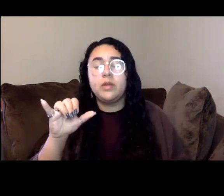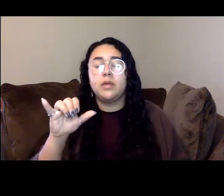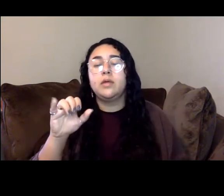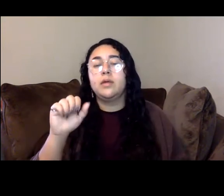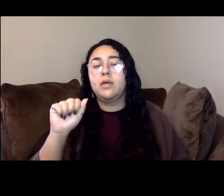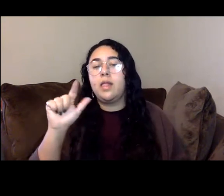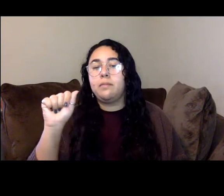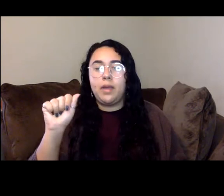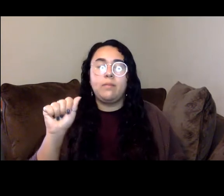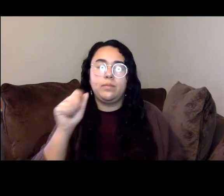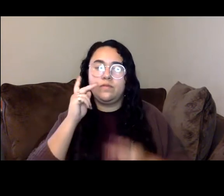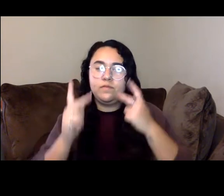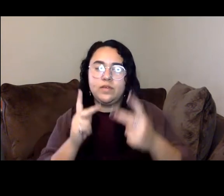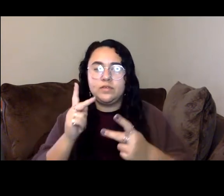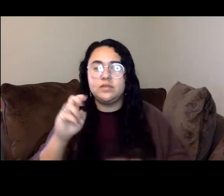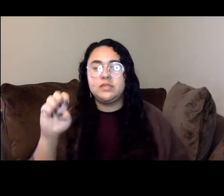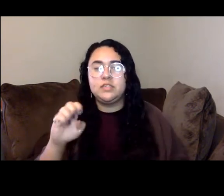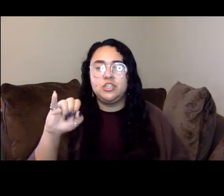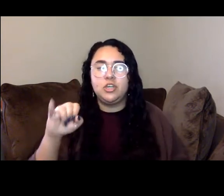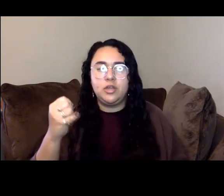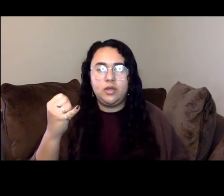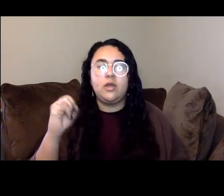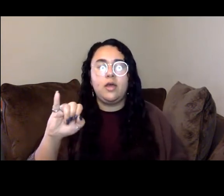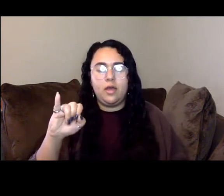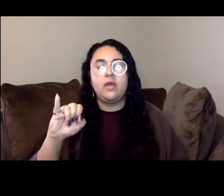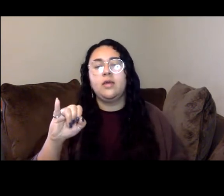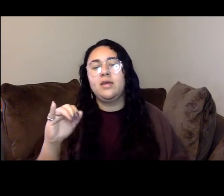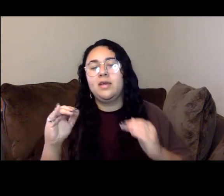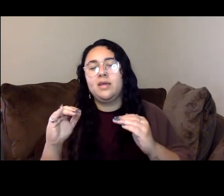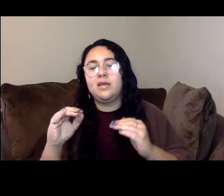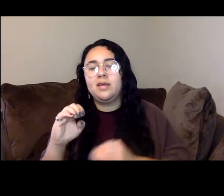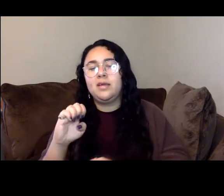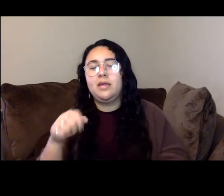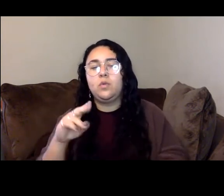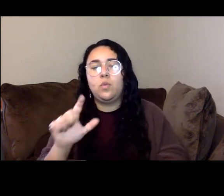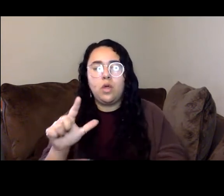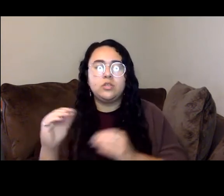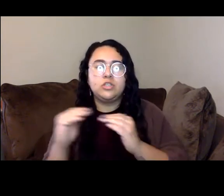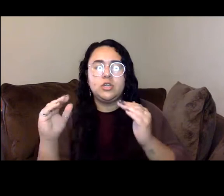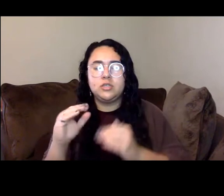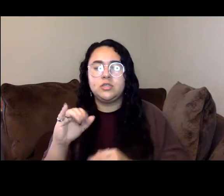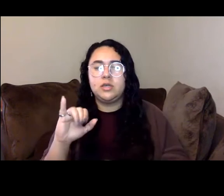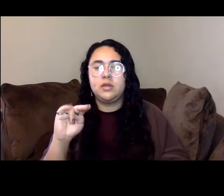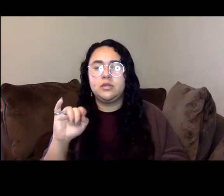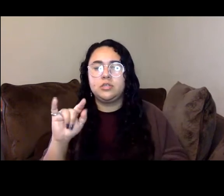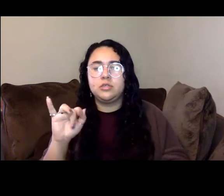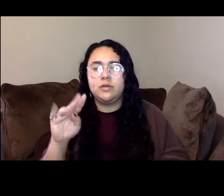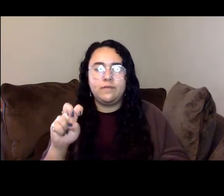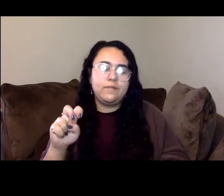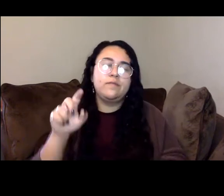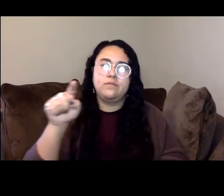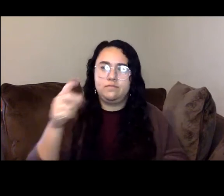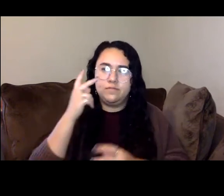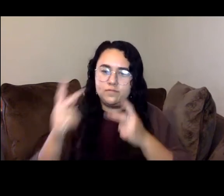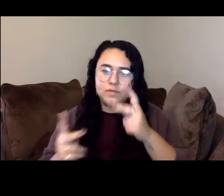and that was really profound. I think just taking the few days out of our busy lives and also doing it as a group made it